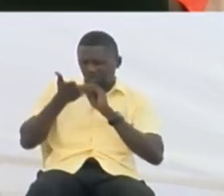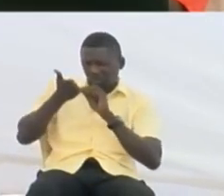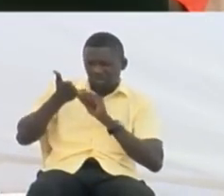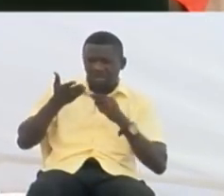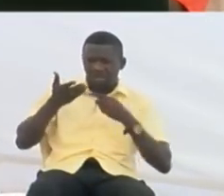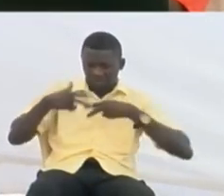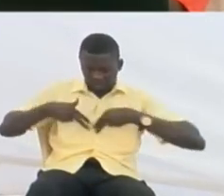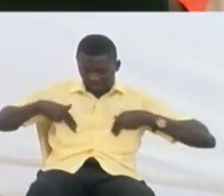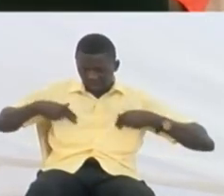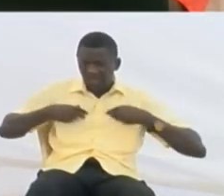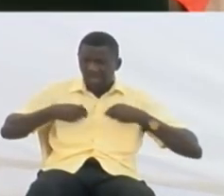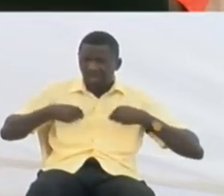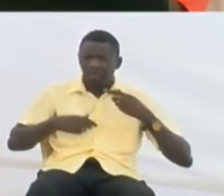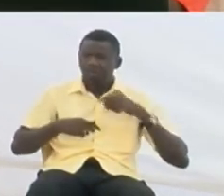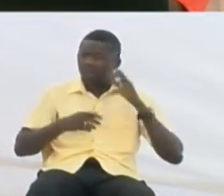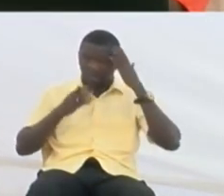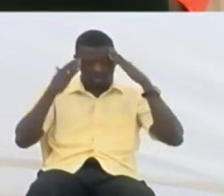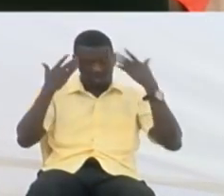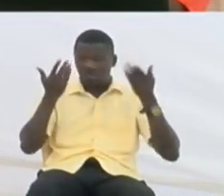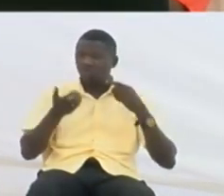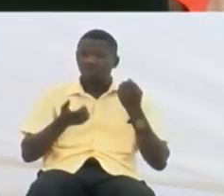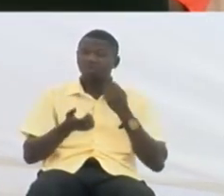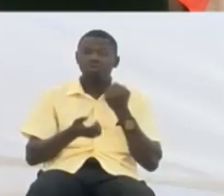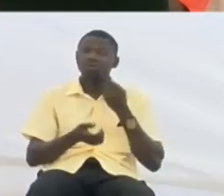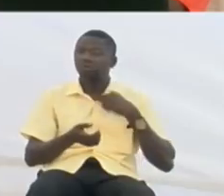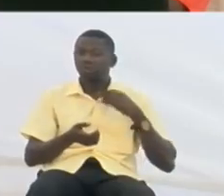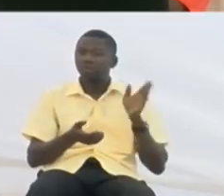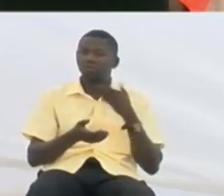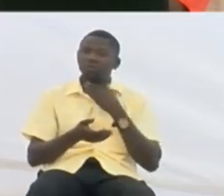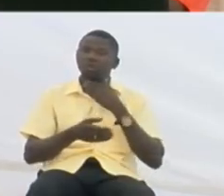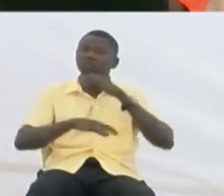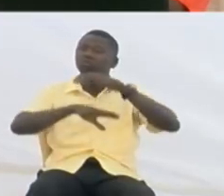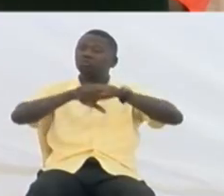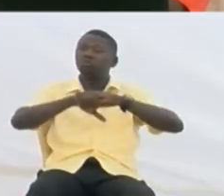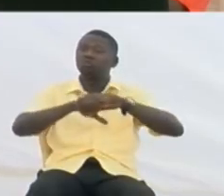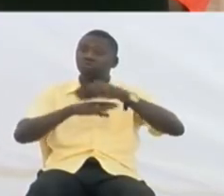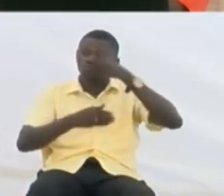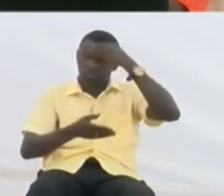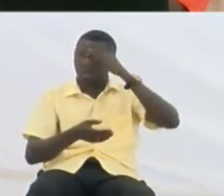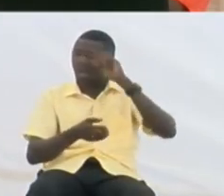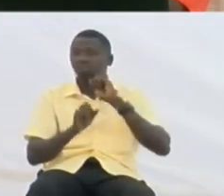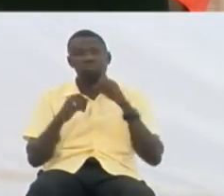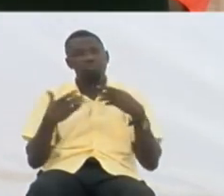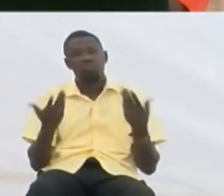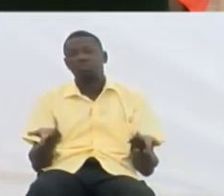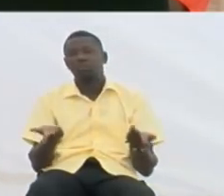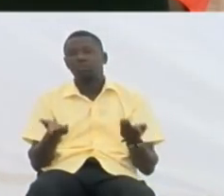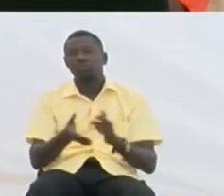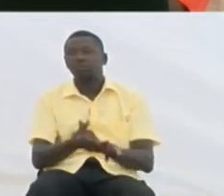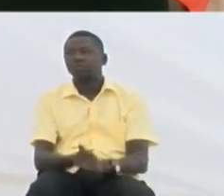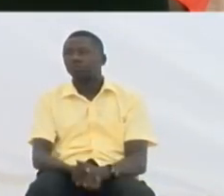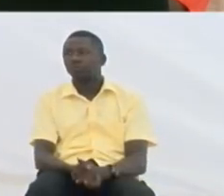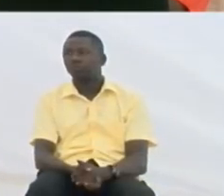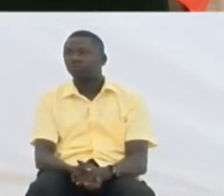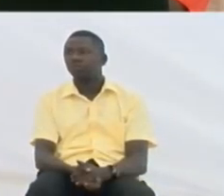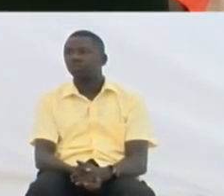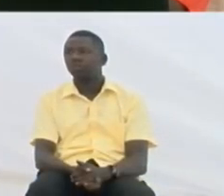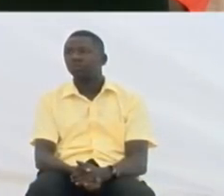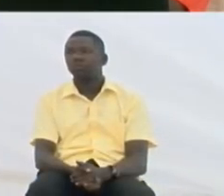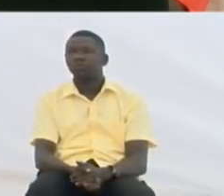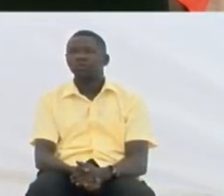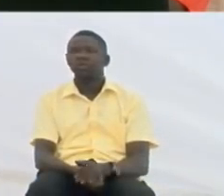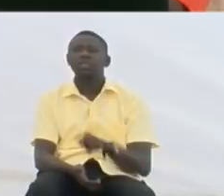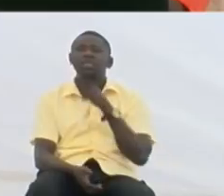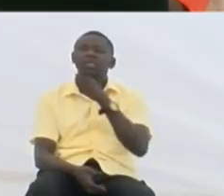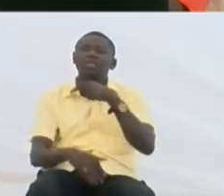in their t-shirts, but what was written on their t-shirts I cannot say because I am not literate in English. That group, are they